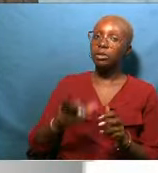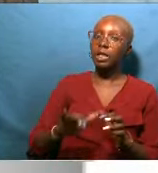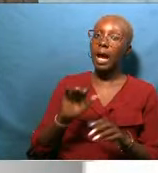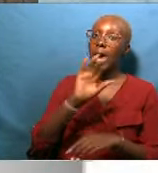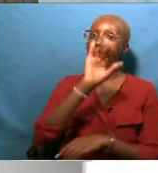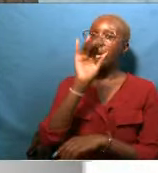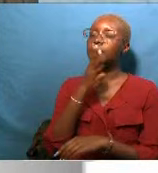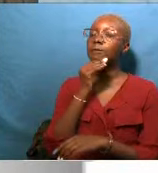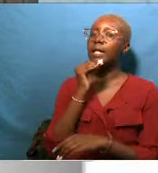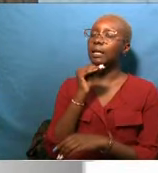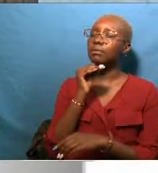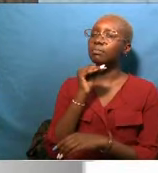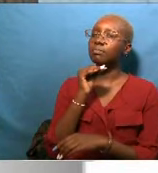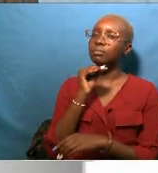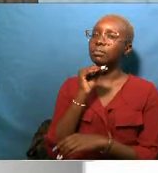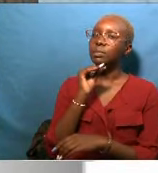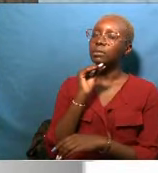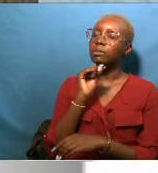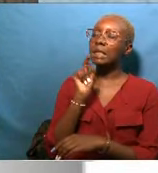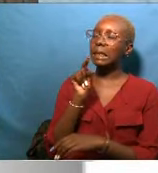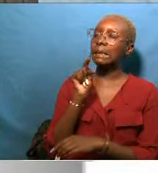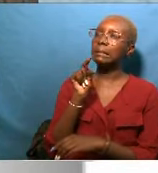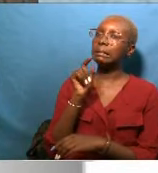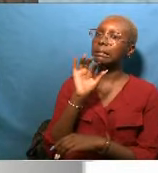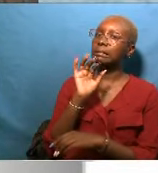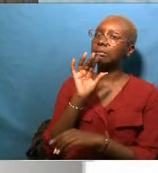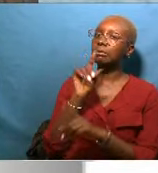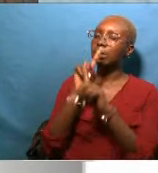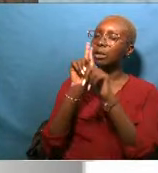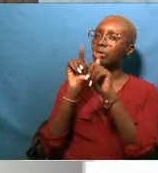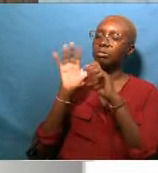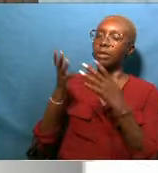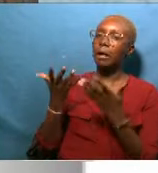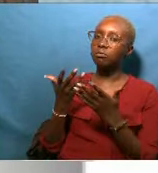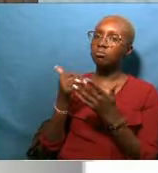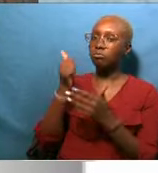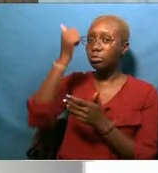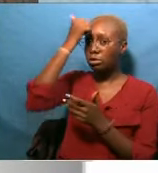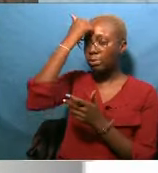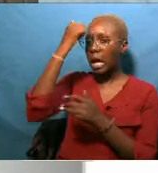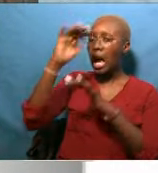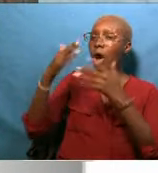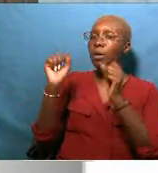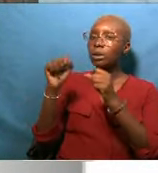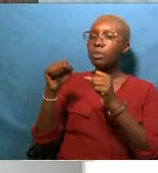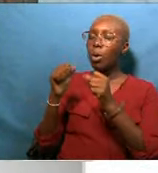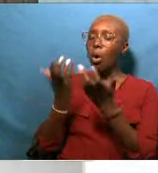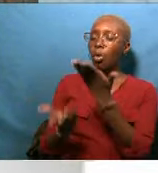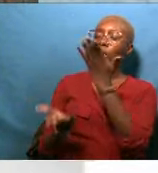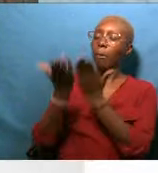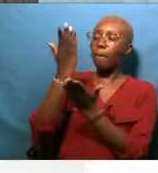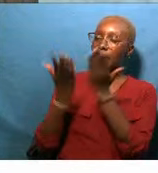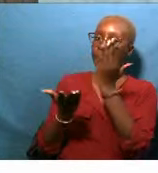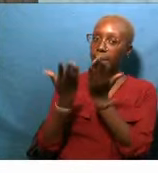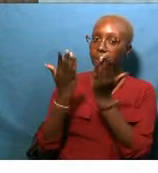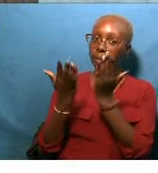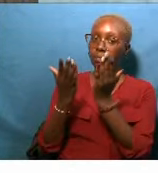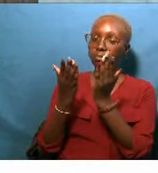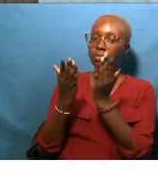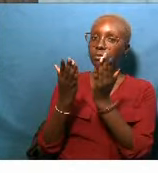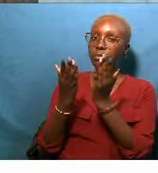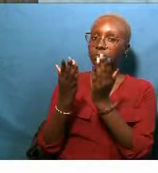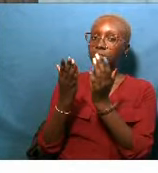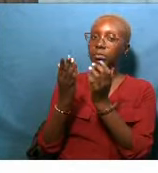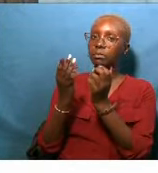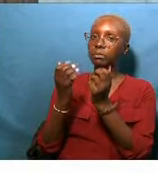How can you compare hitting of a truck and a shadow? The shadow will not hurt. The